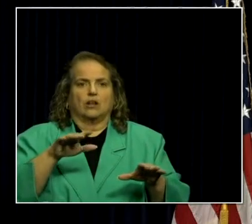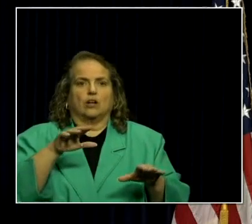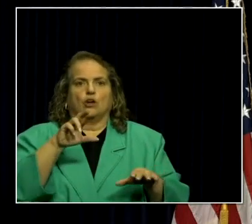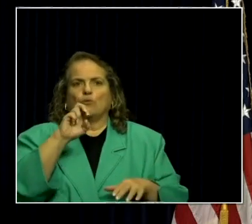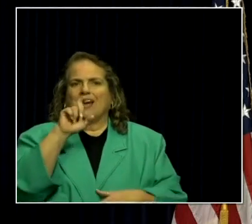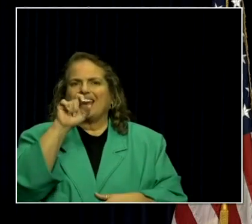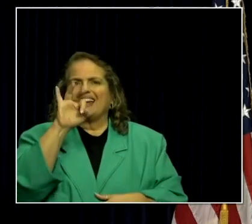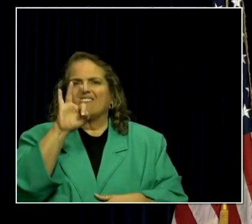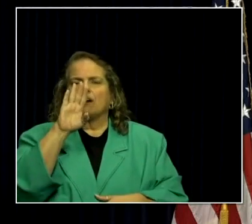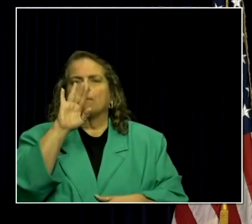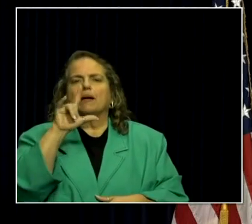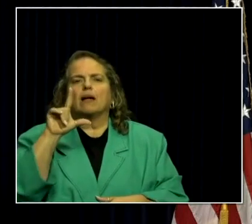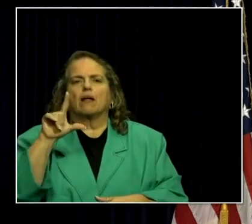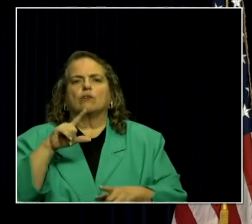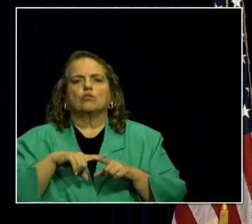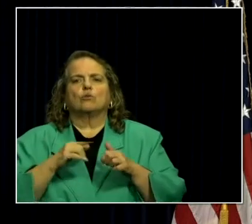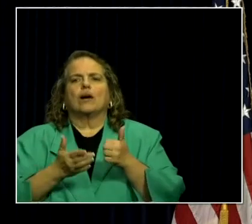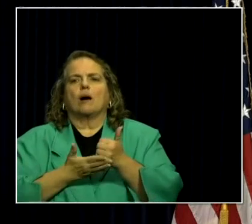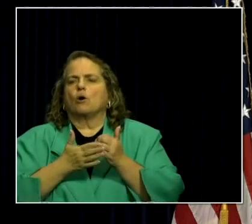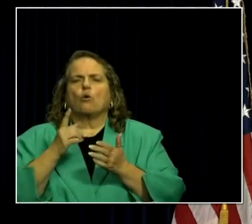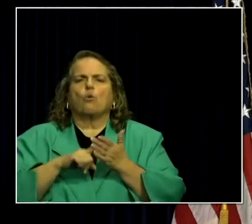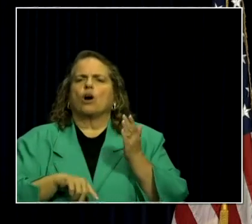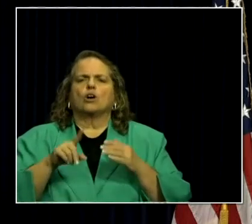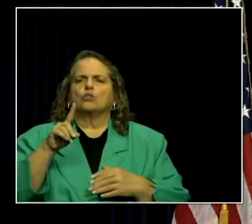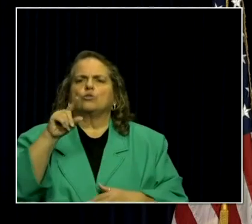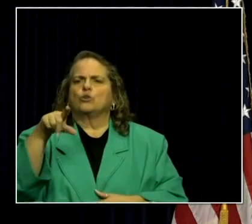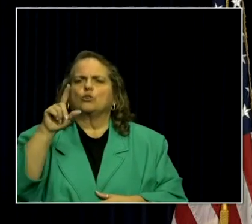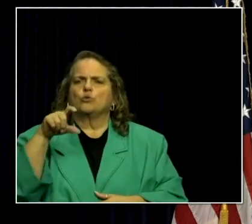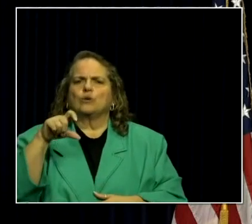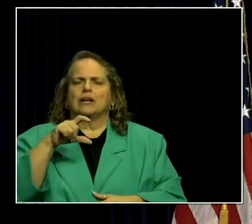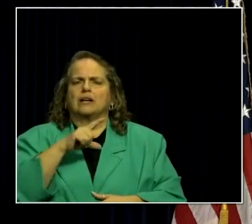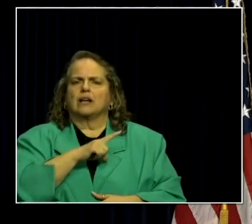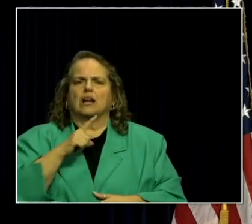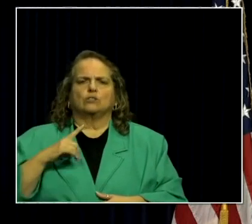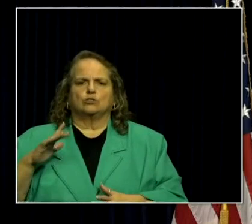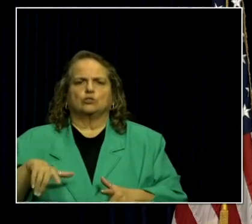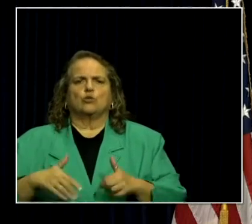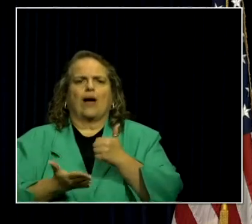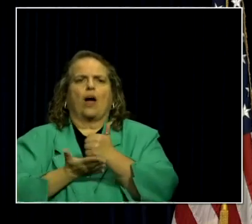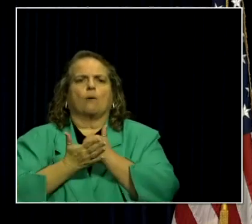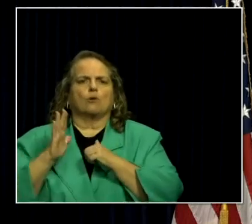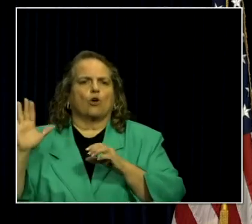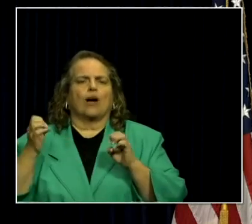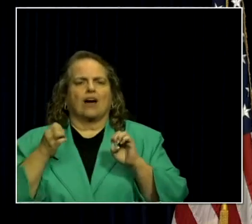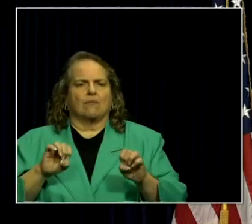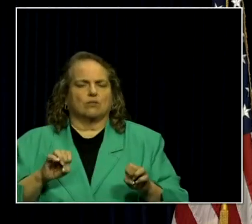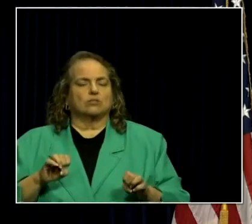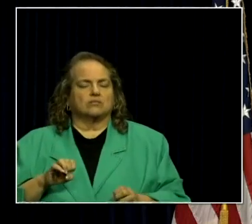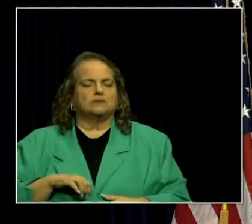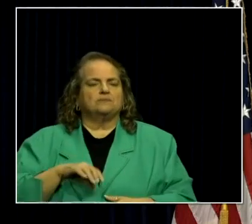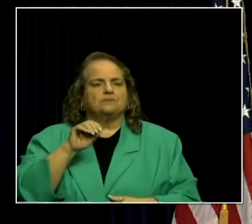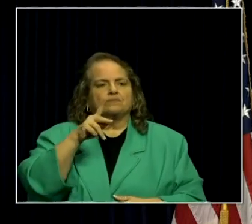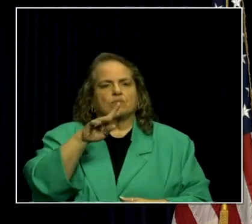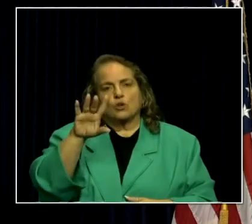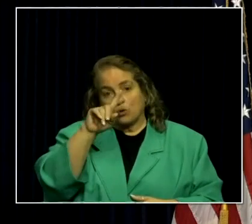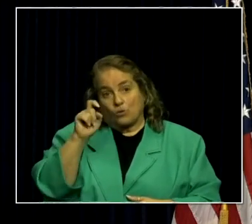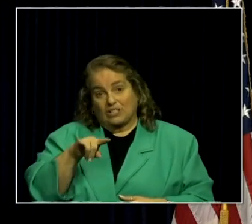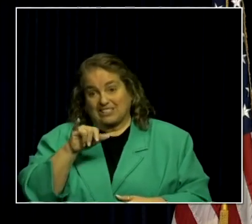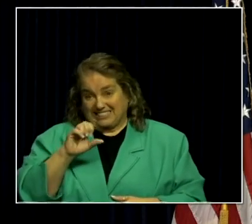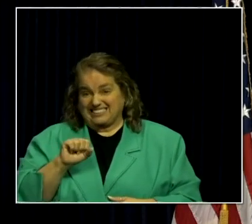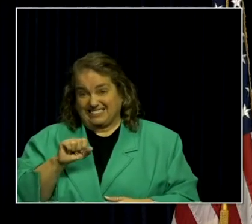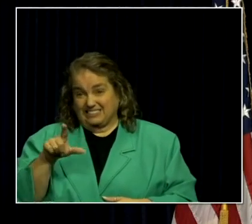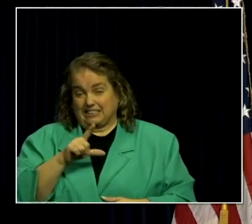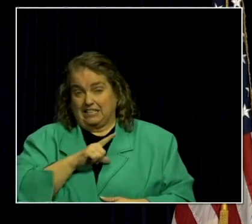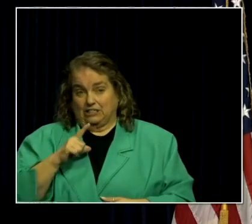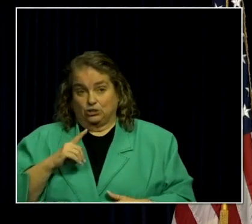expect to pass. What specifically do you need from them to help your efforts? The question is, the General Assembly is working on a COVID